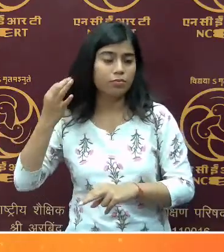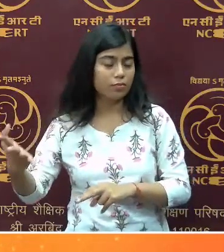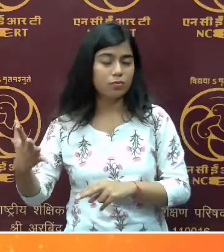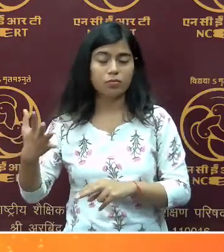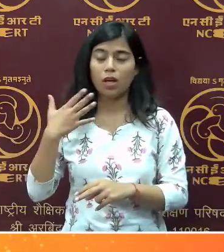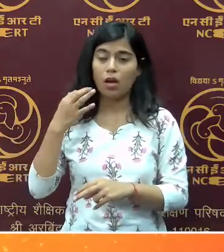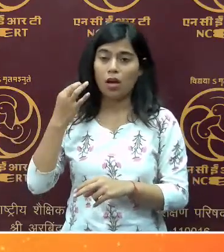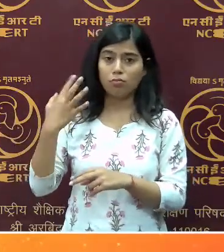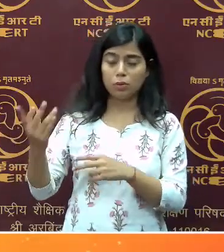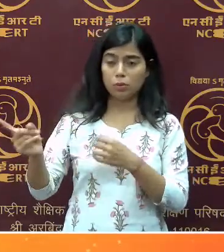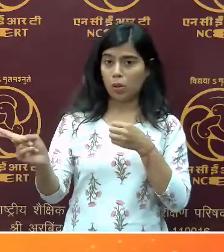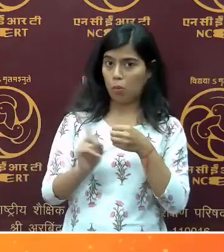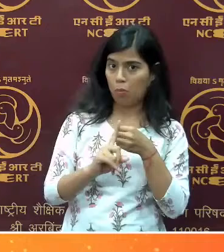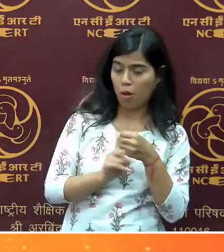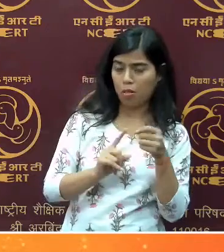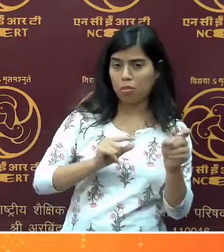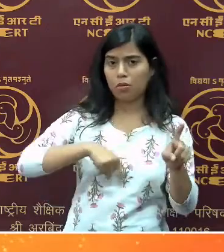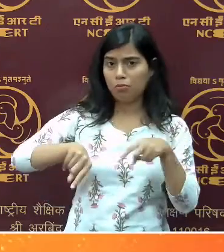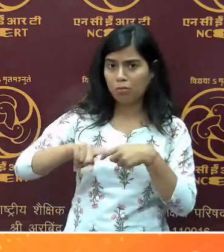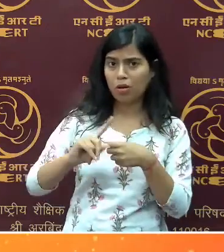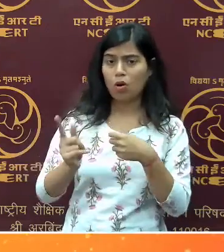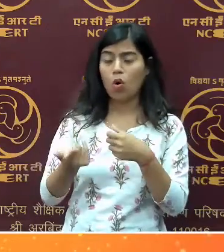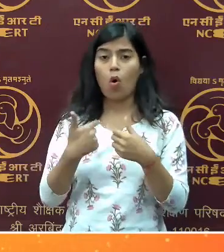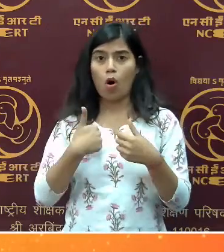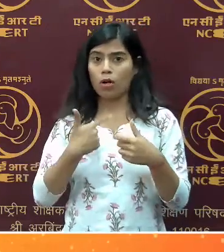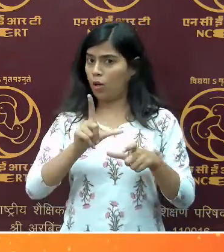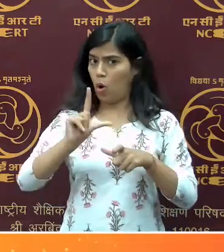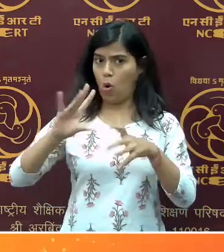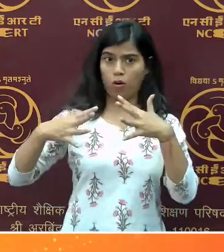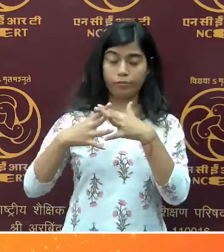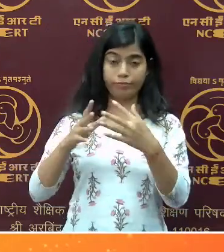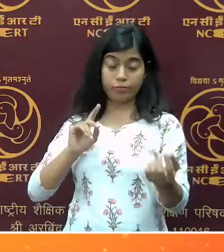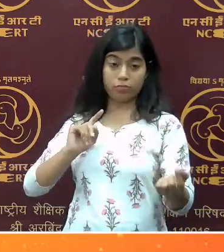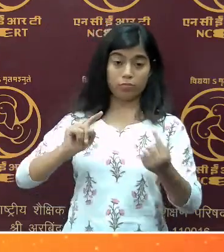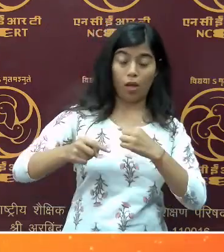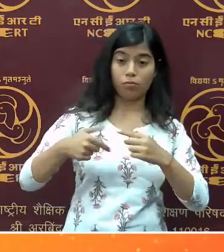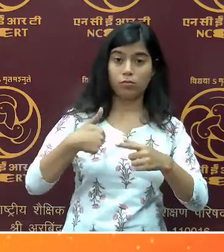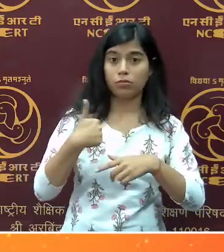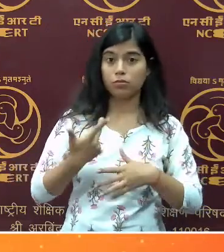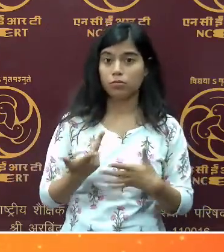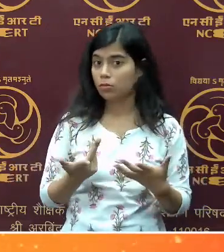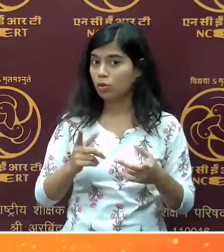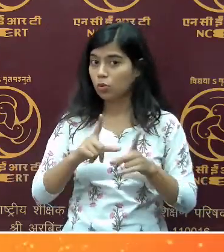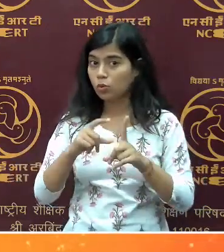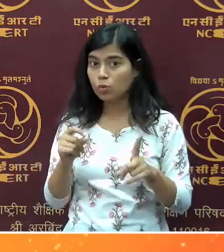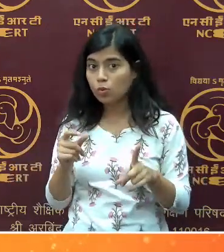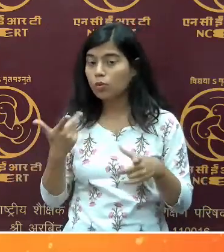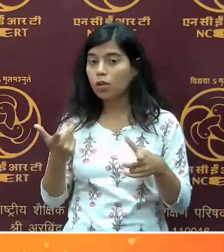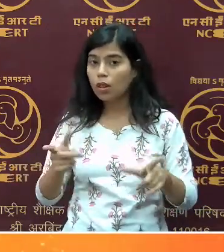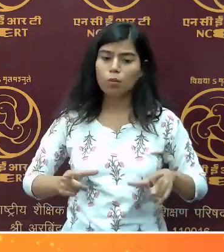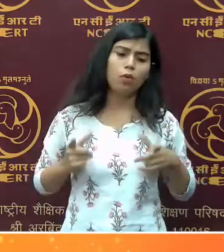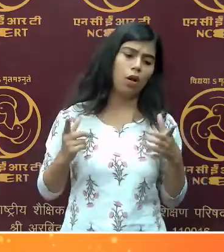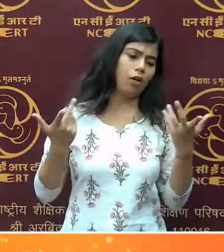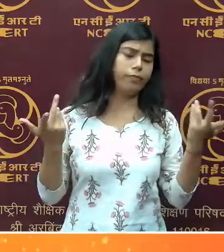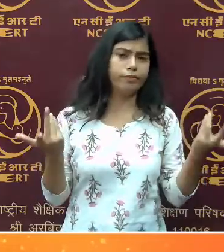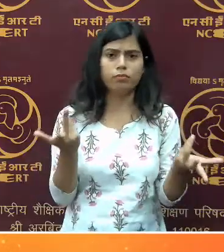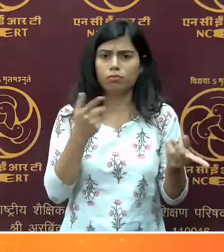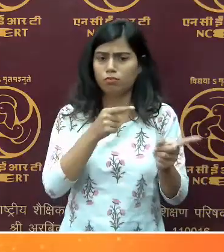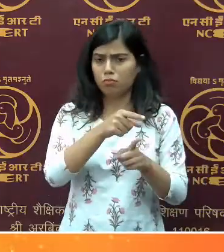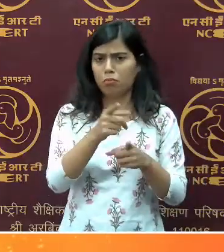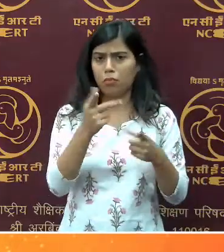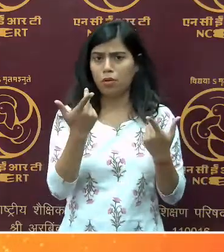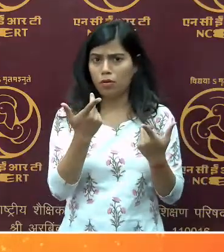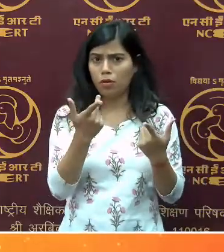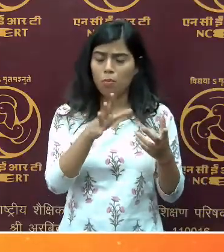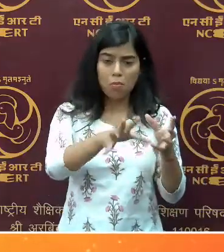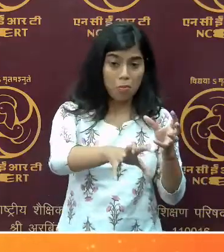by following all the norms and procedures established in the constitution, then only somebody's life can be taken away. Otherwise, right to